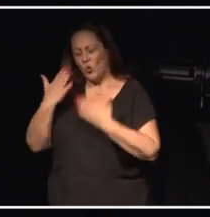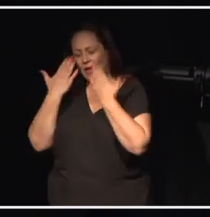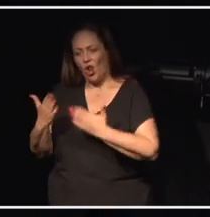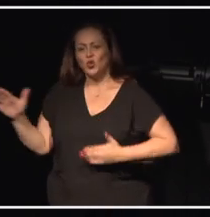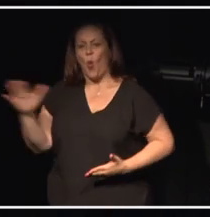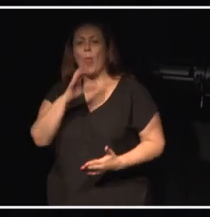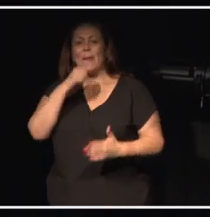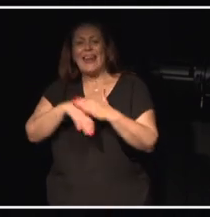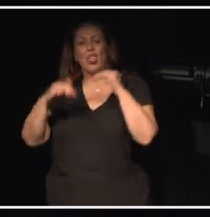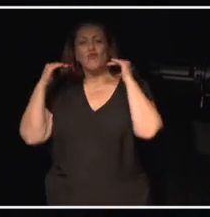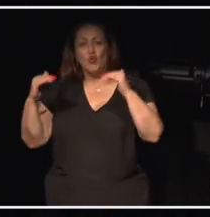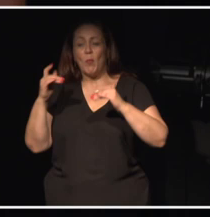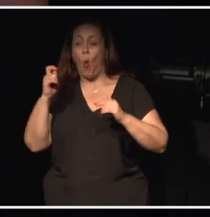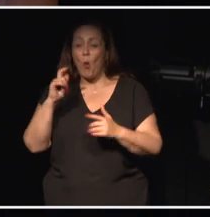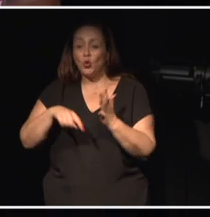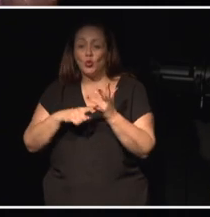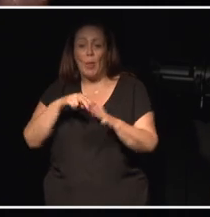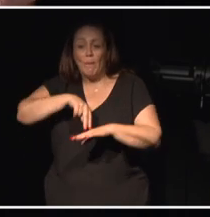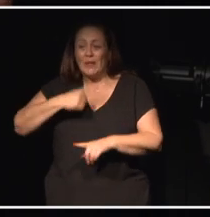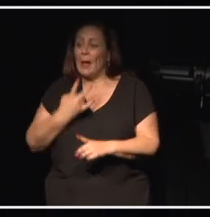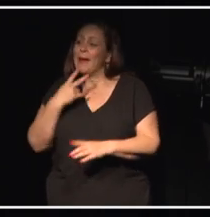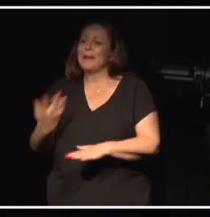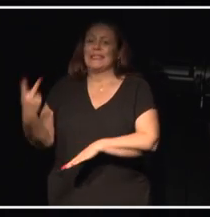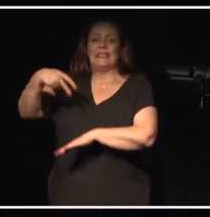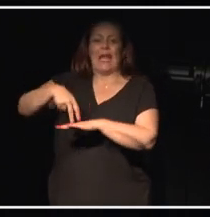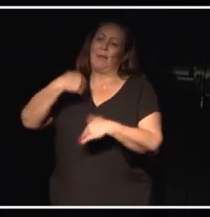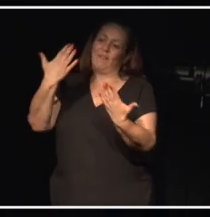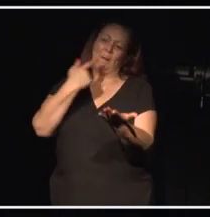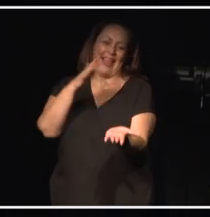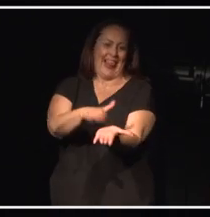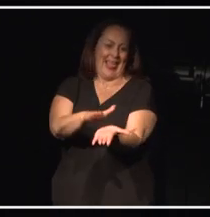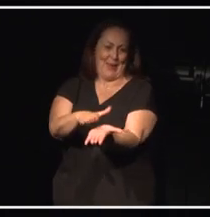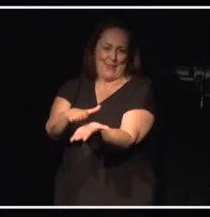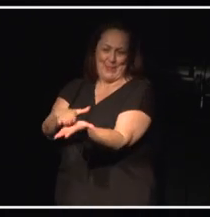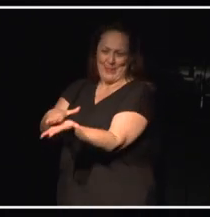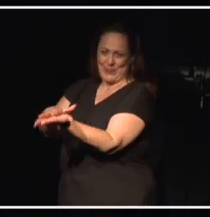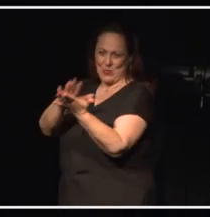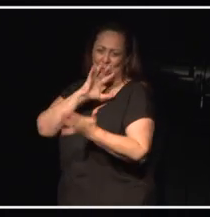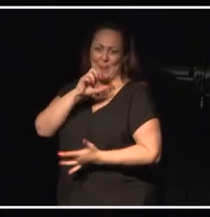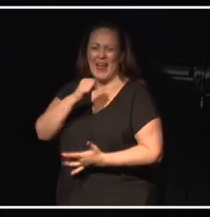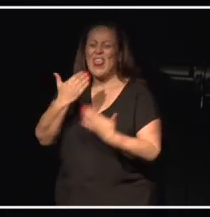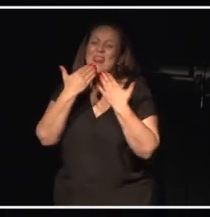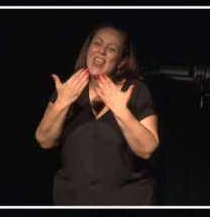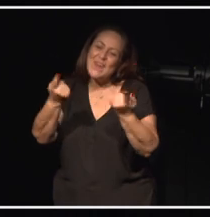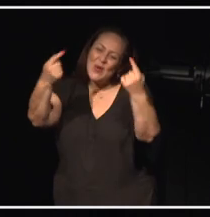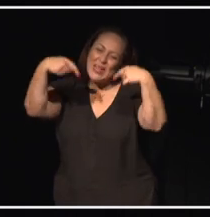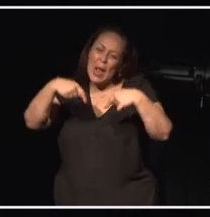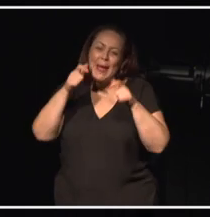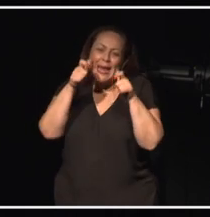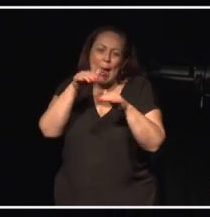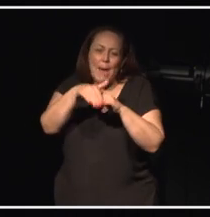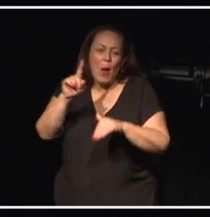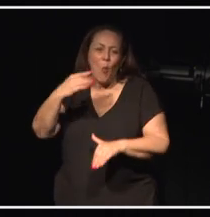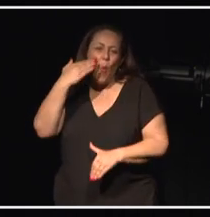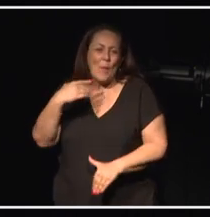men in the room, to the point almost where you'd get the men to stand up and you'd give them a big round of applause. Thank you all so much for coming and caring about what